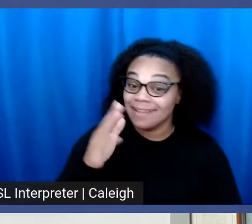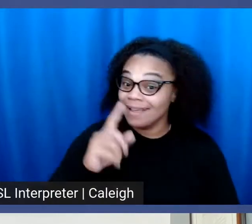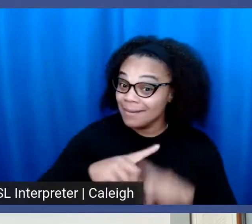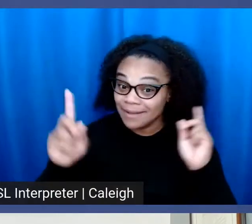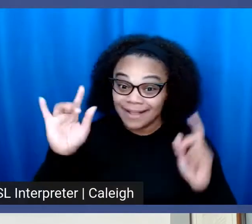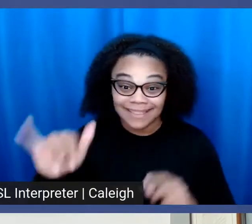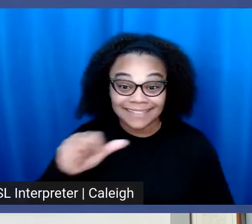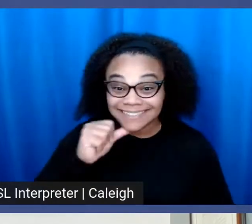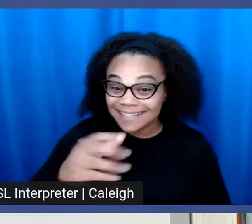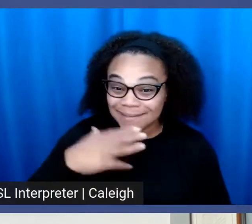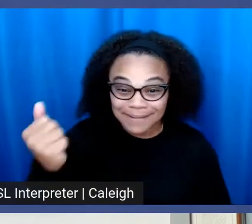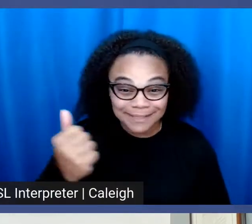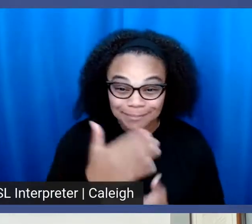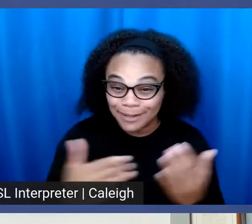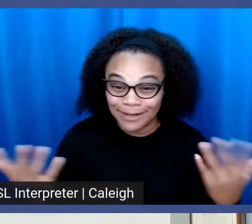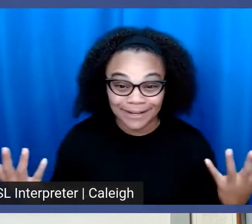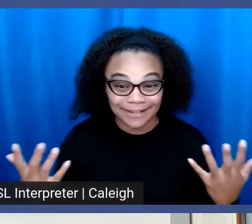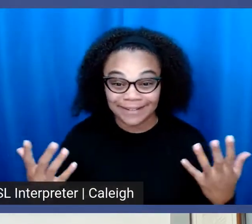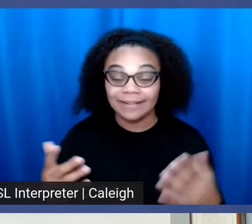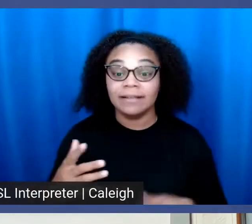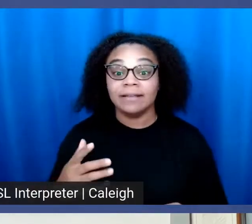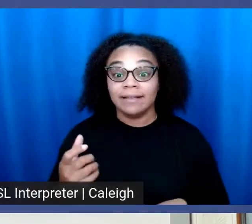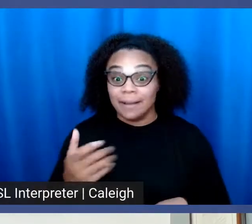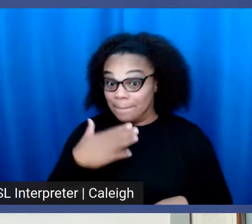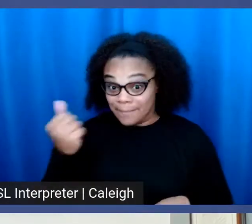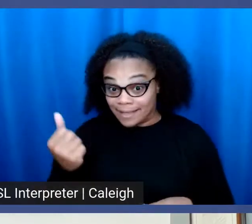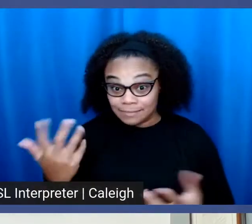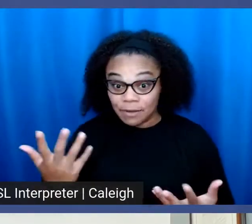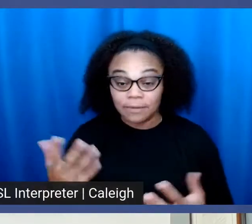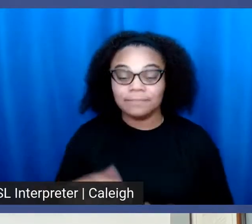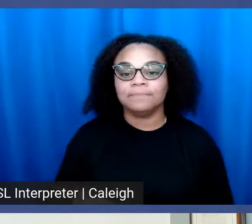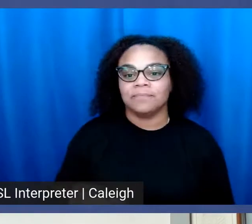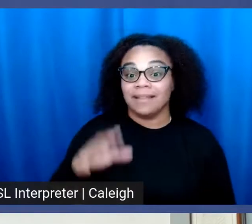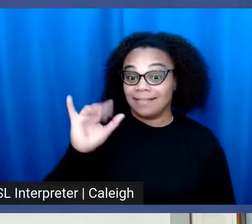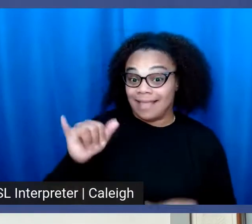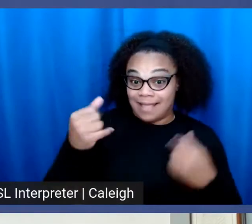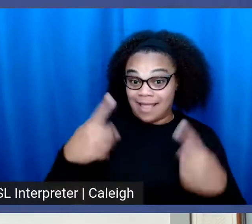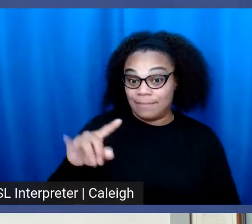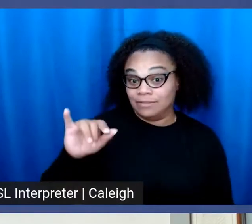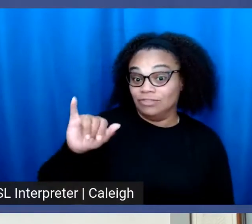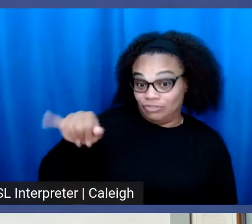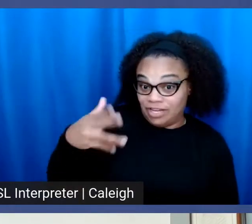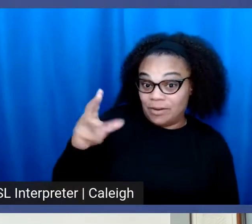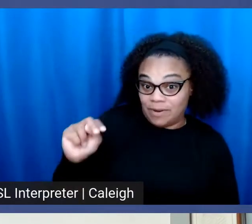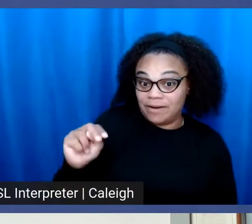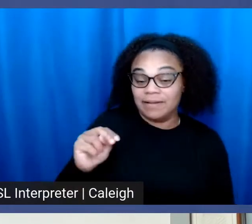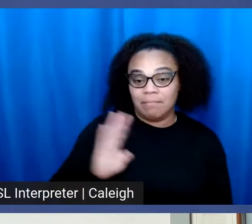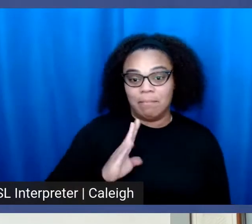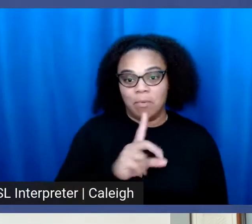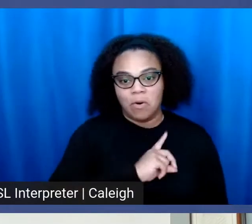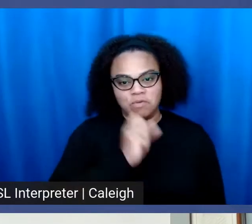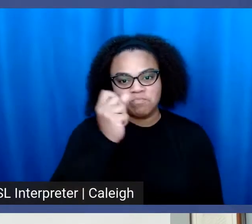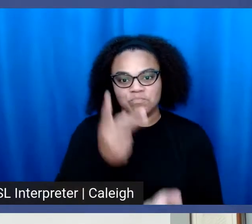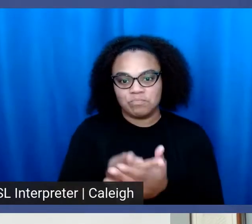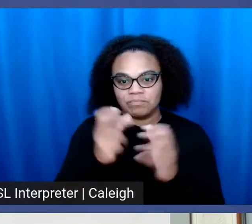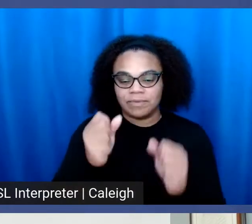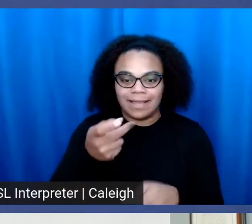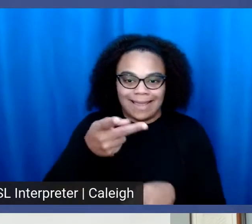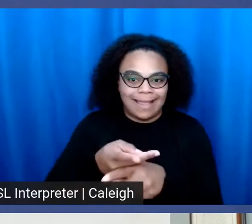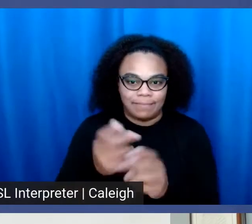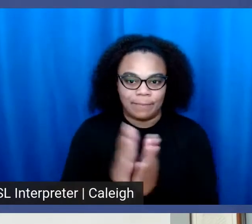The best part is this. So that happened in January. The board said, yes, you're keeping the books. In June